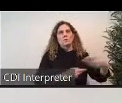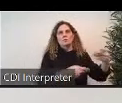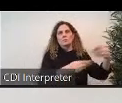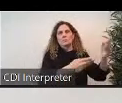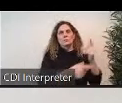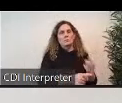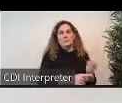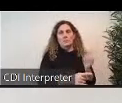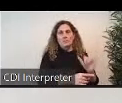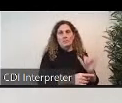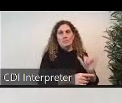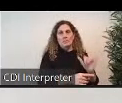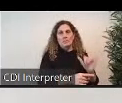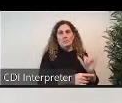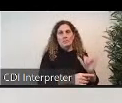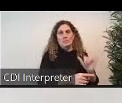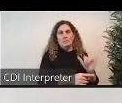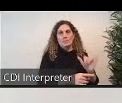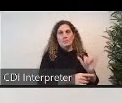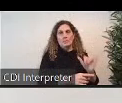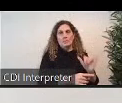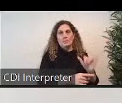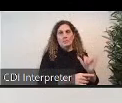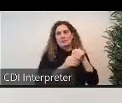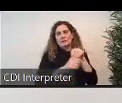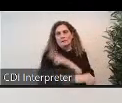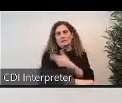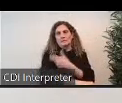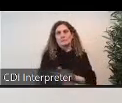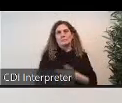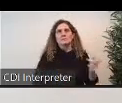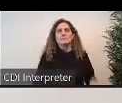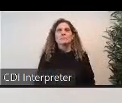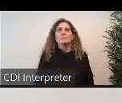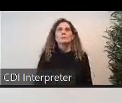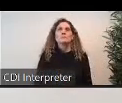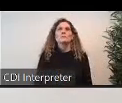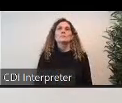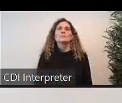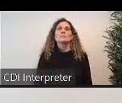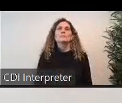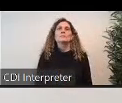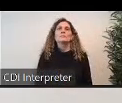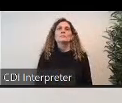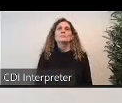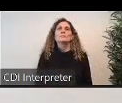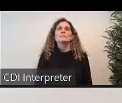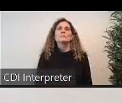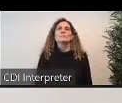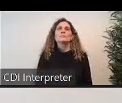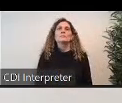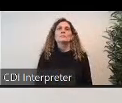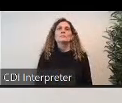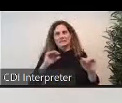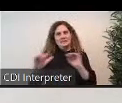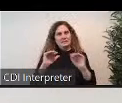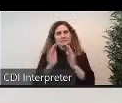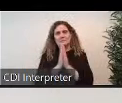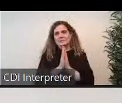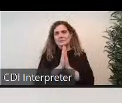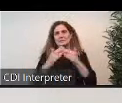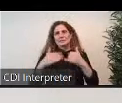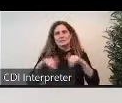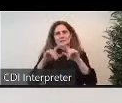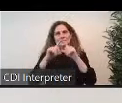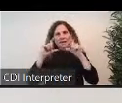physically distance, and certainly get the vaccine when you become eligible. Thank you very much and stay safe. And I believe I'll hand it to